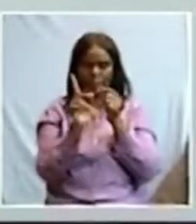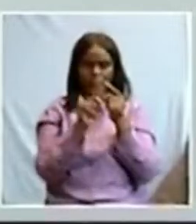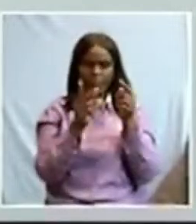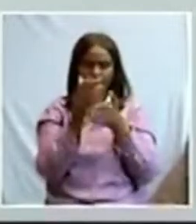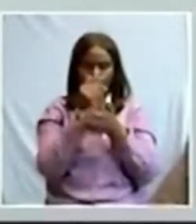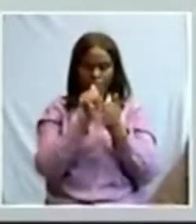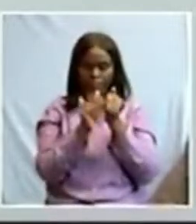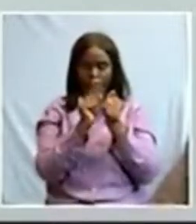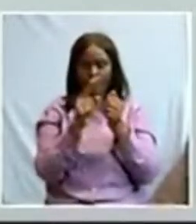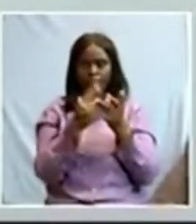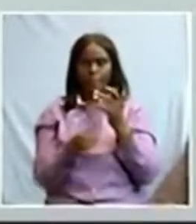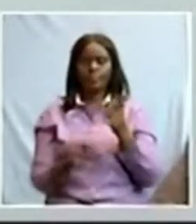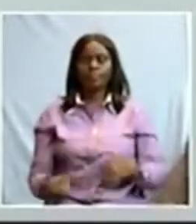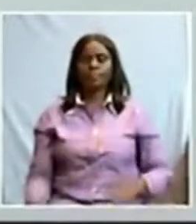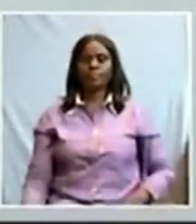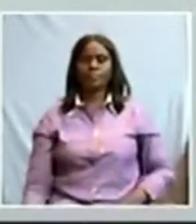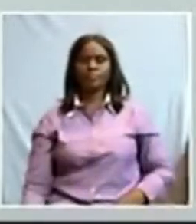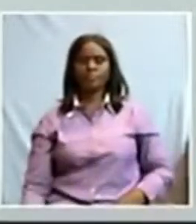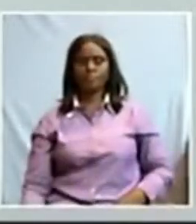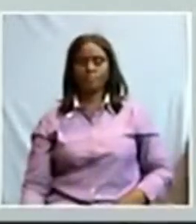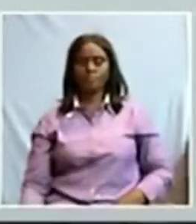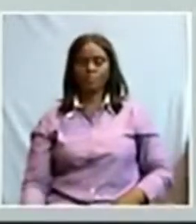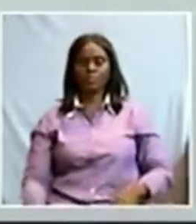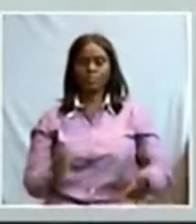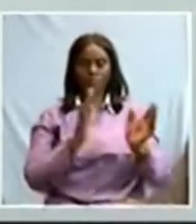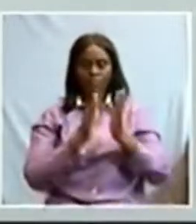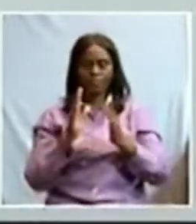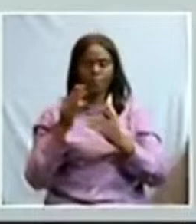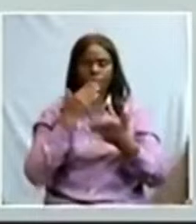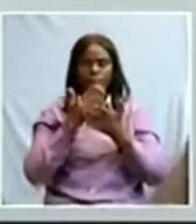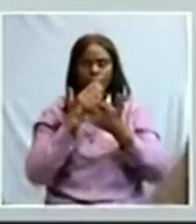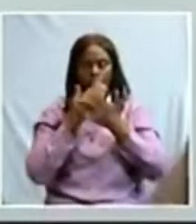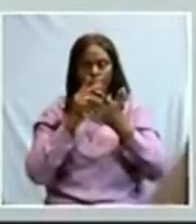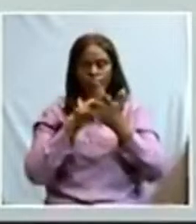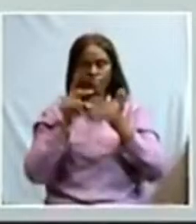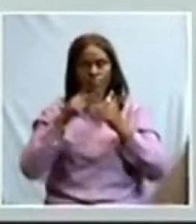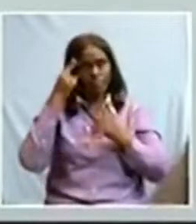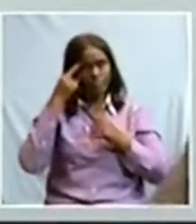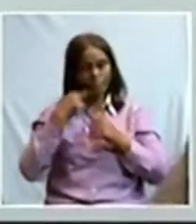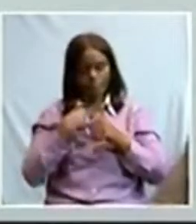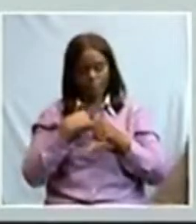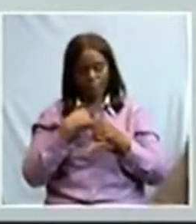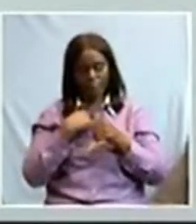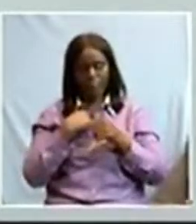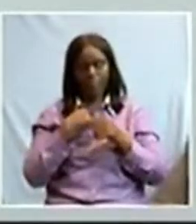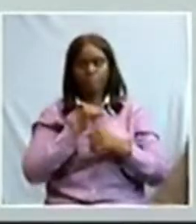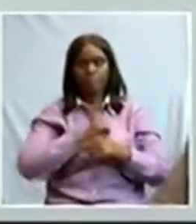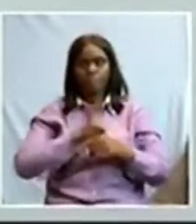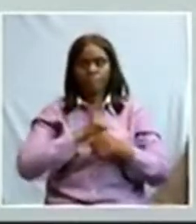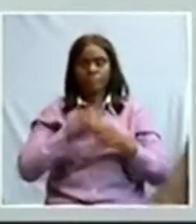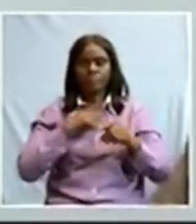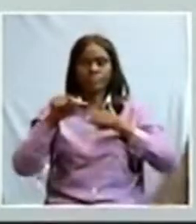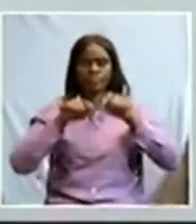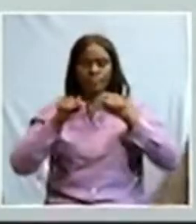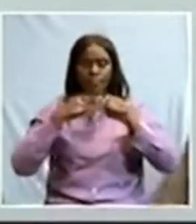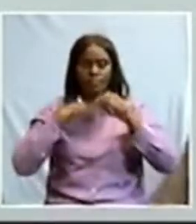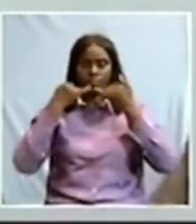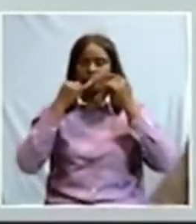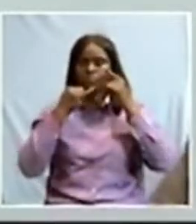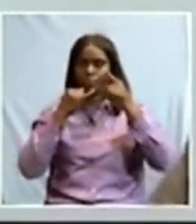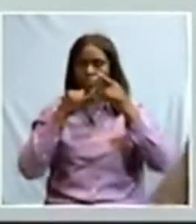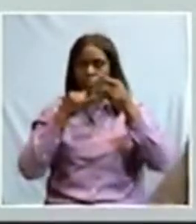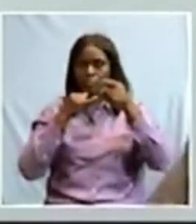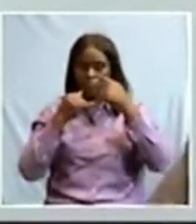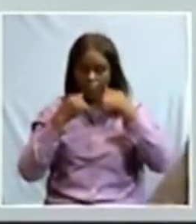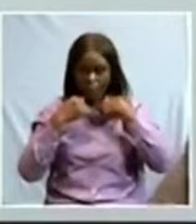collect, because this is a well-intended program. To me, sorry, I'm presiding, but I'm telling you,